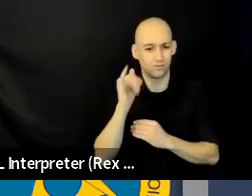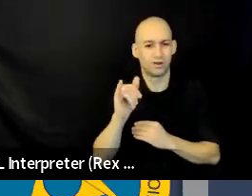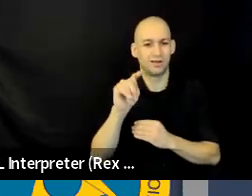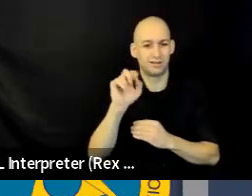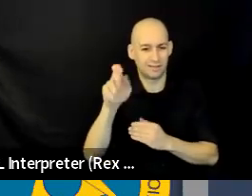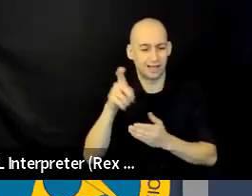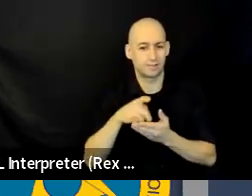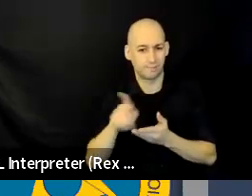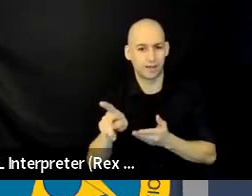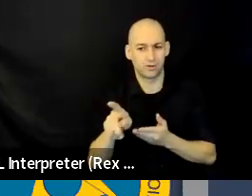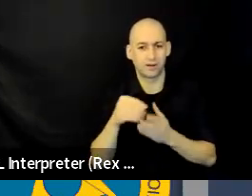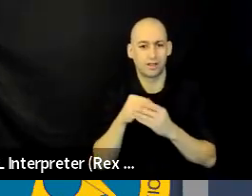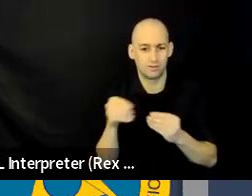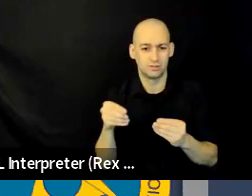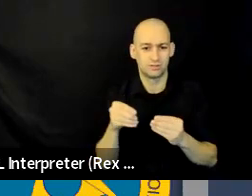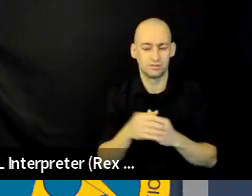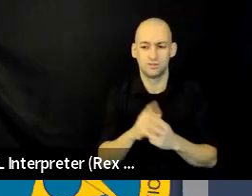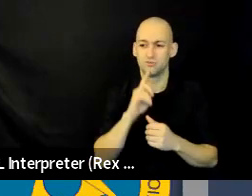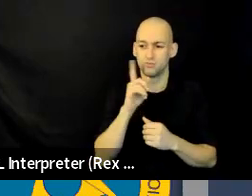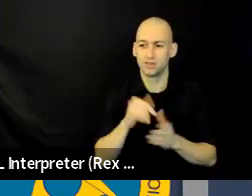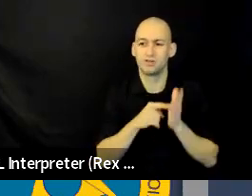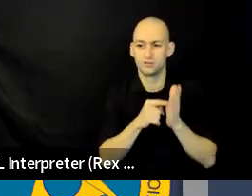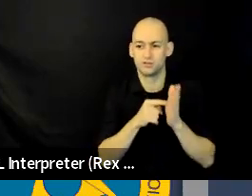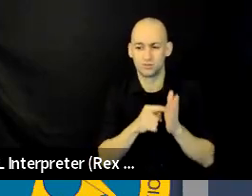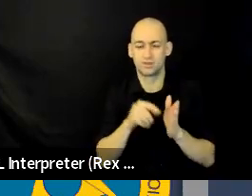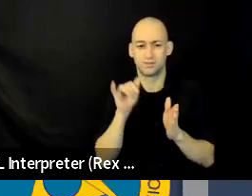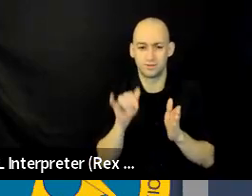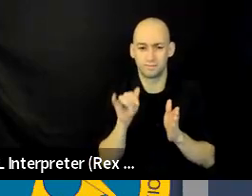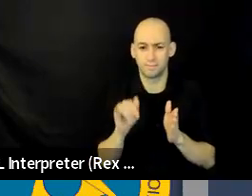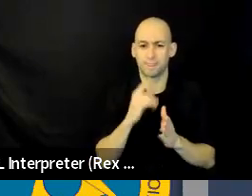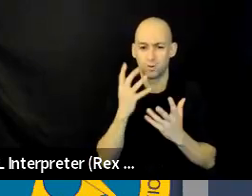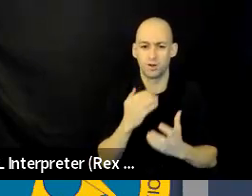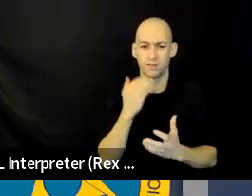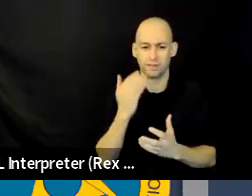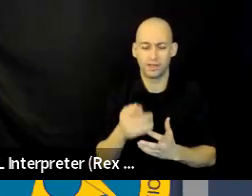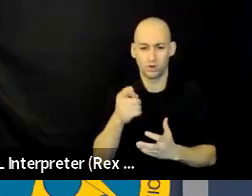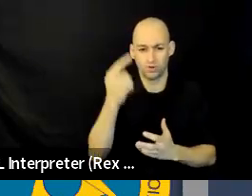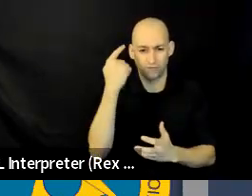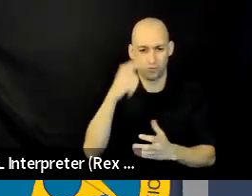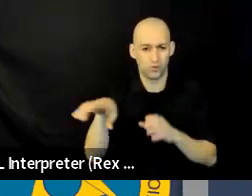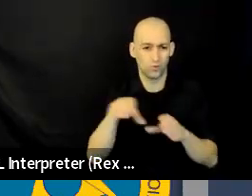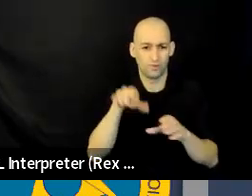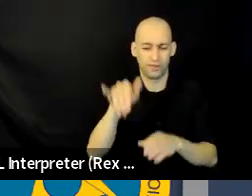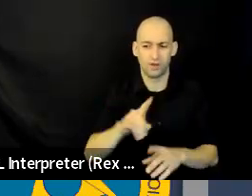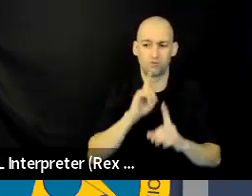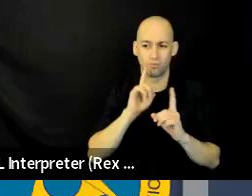taxpayer dollars really shines through. And I want to thank you for doing this important